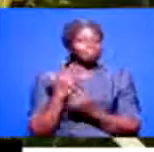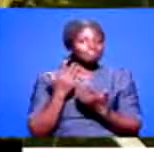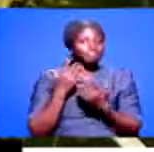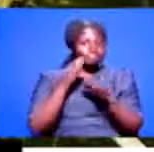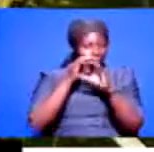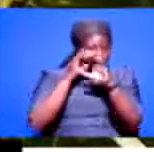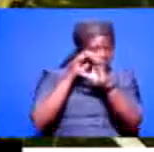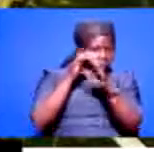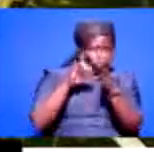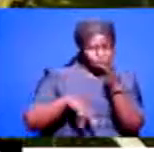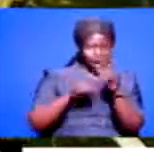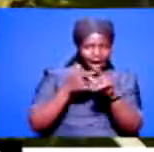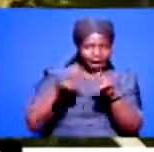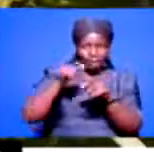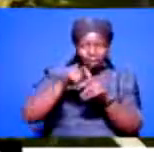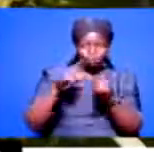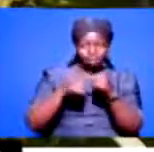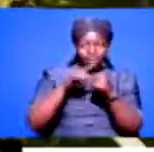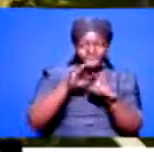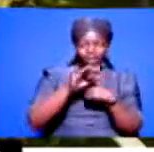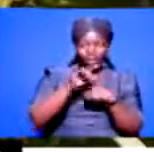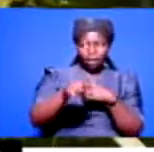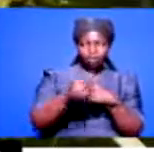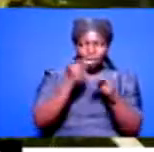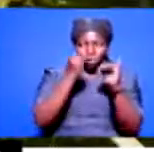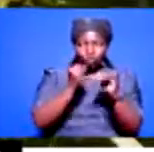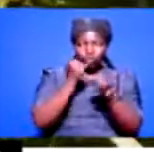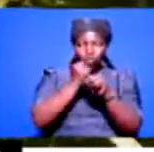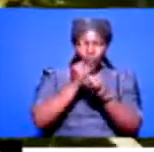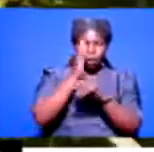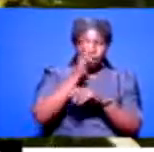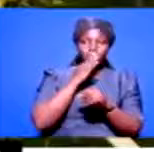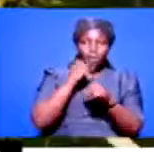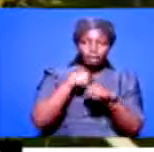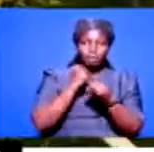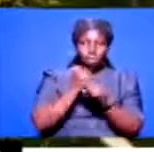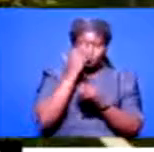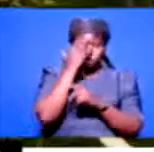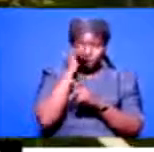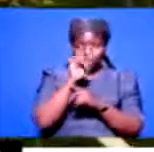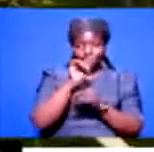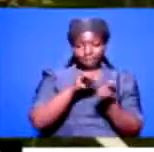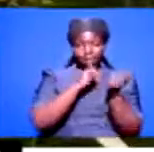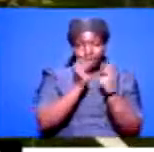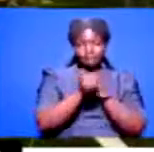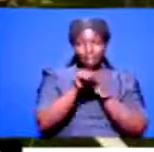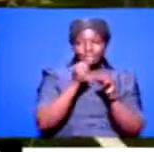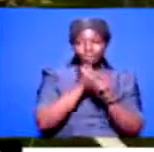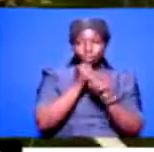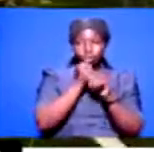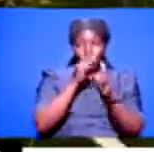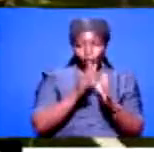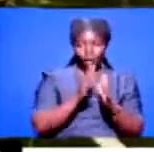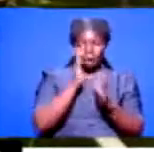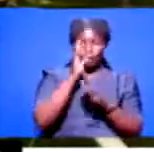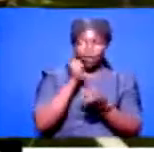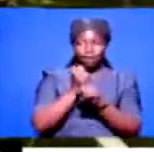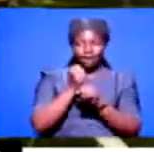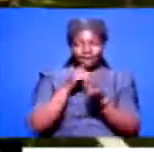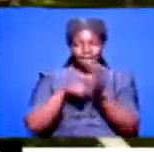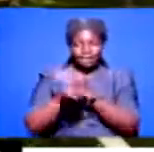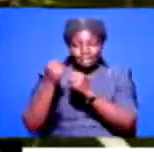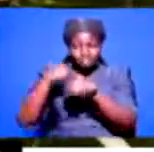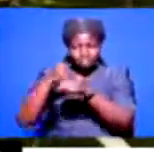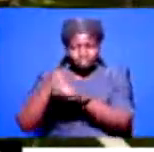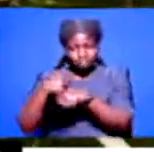65,000 new jobs will be created as a result of this change, and this workforce will work, of course, in the assembly plants, but